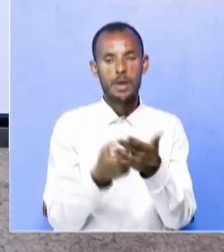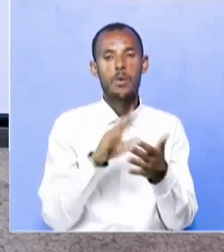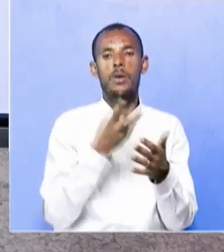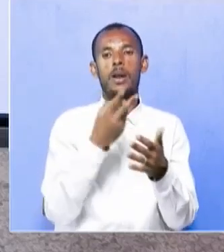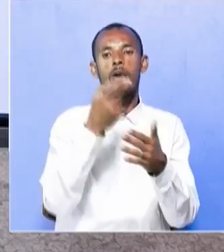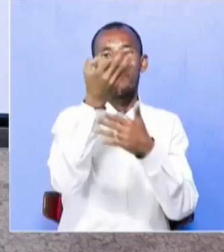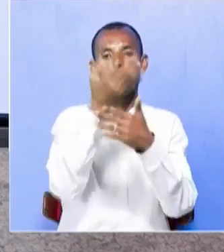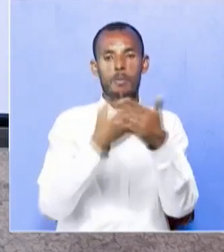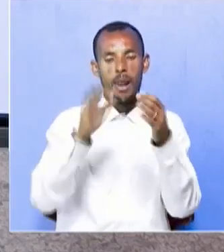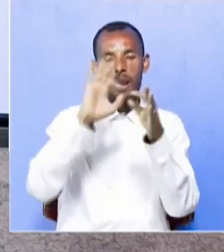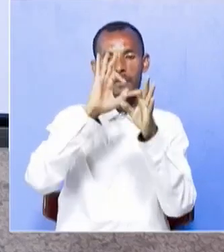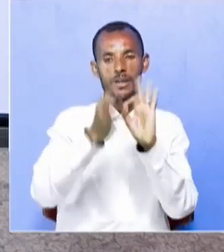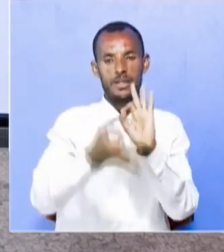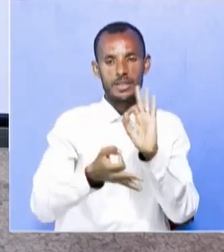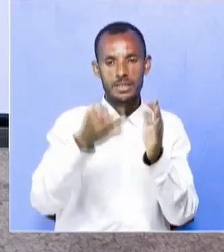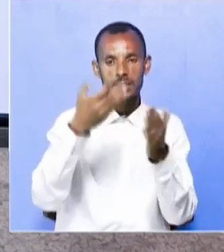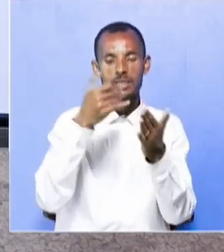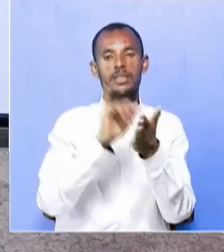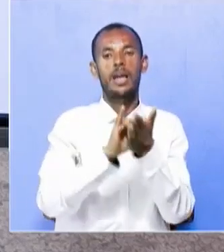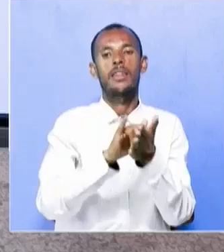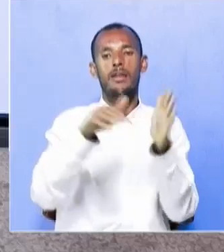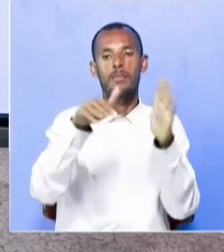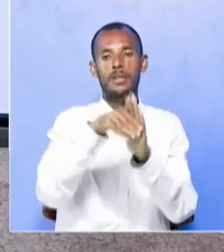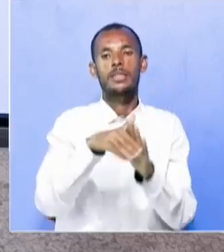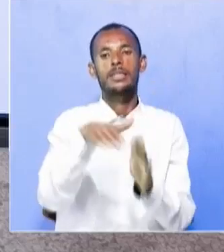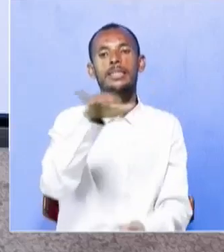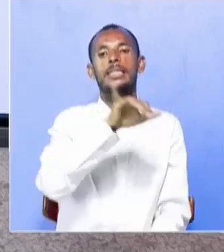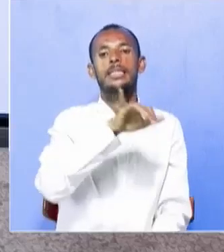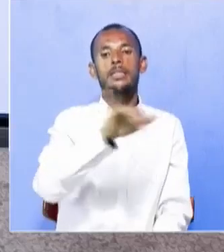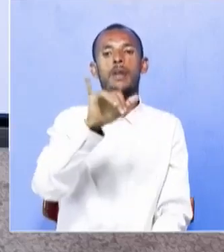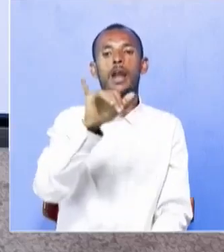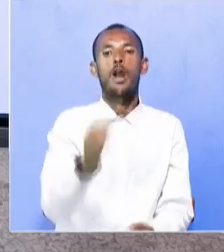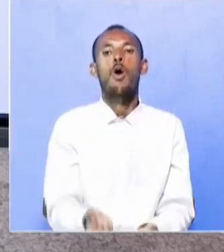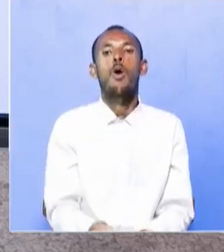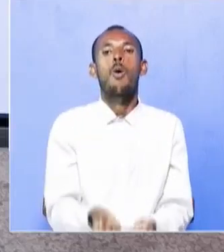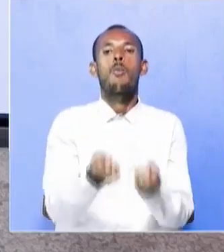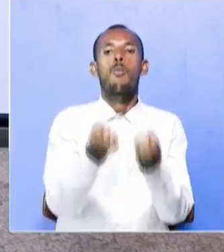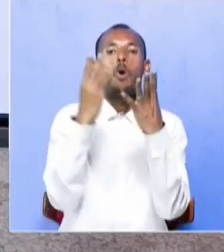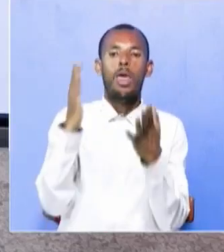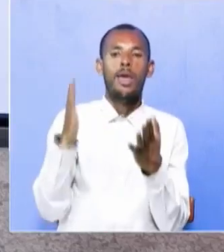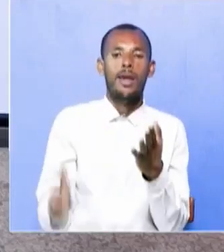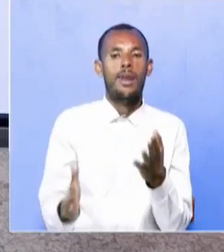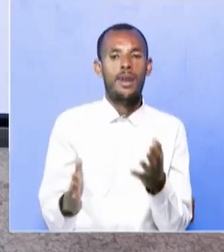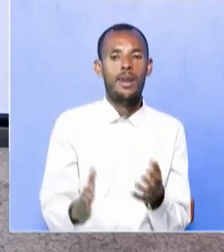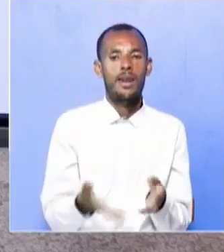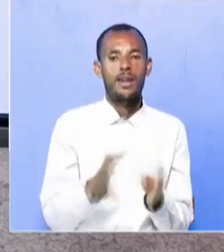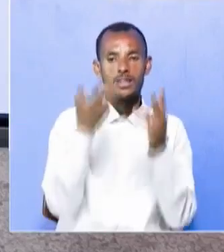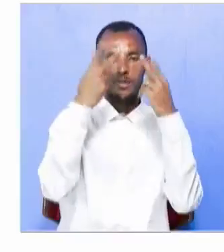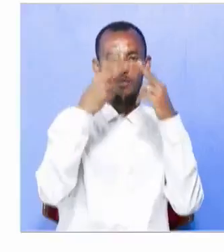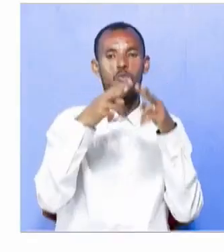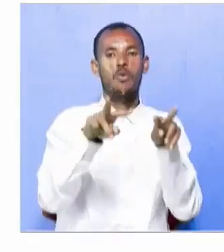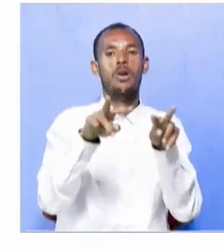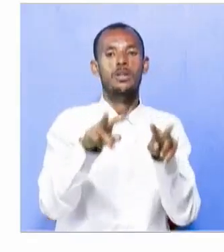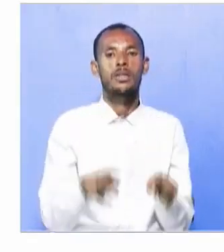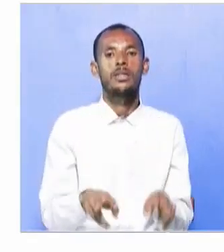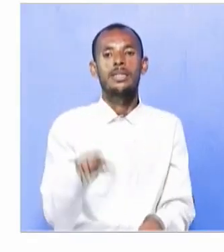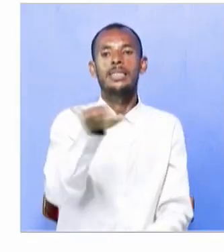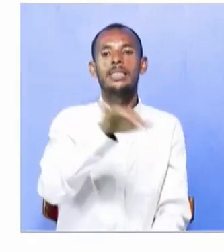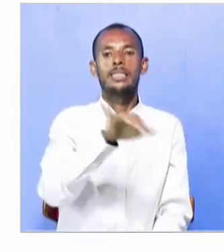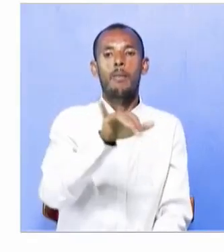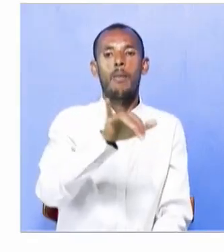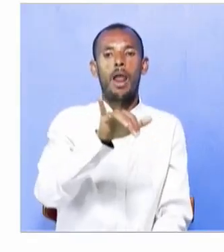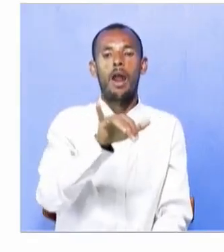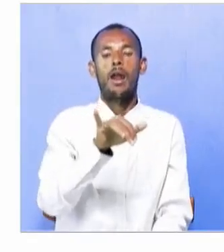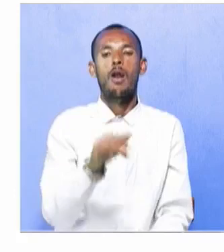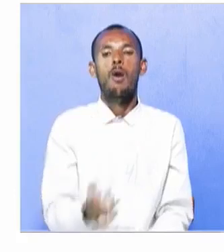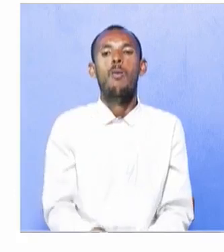formal definition that represents similar polygons. Okay, so let's focus on similar